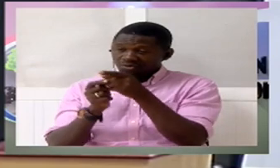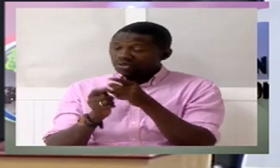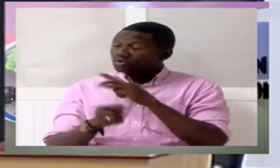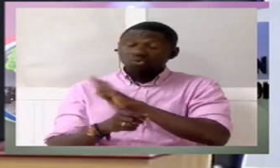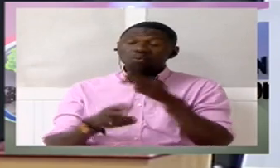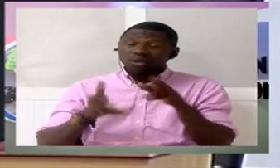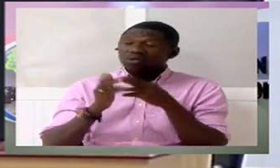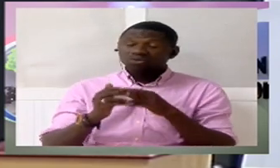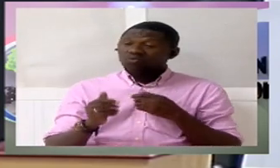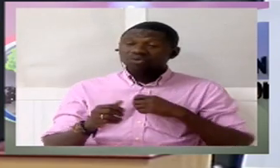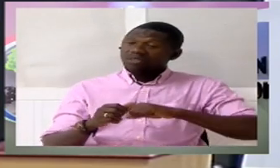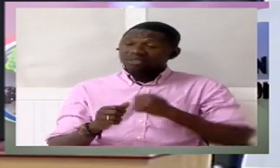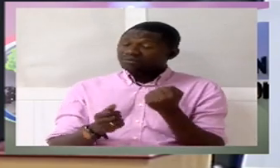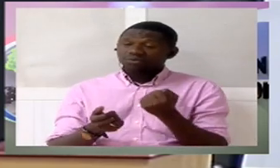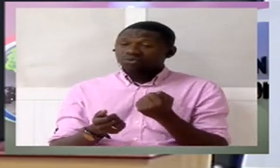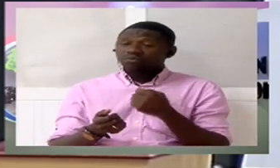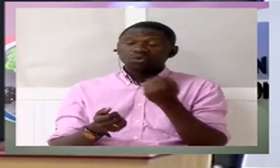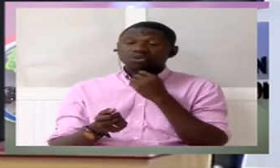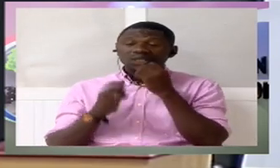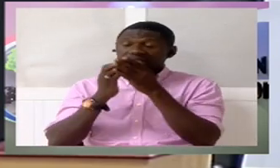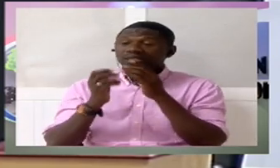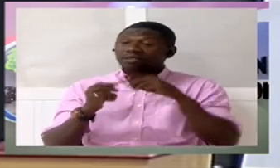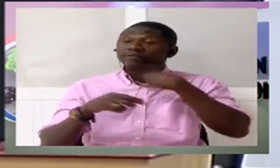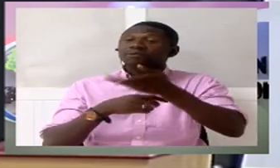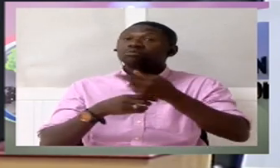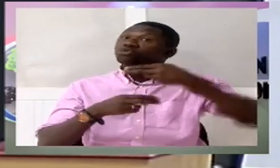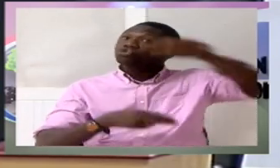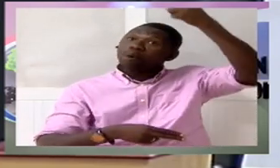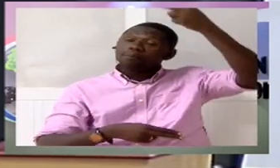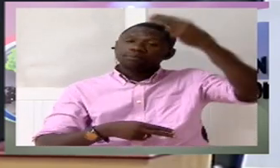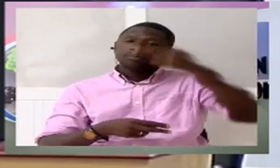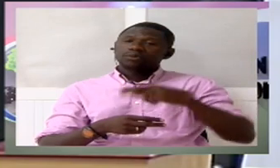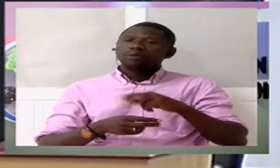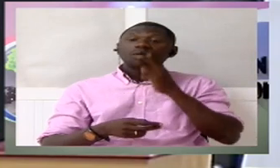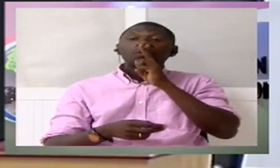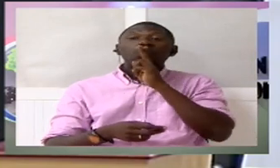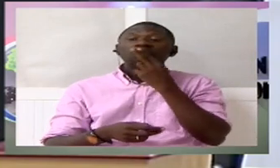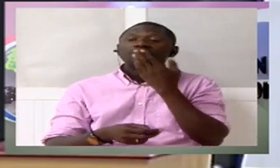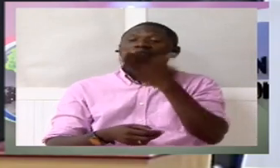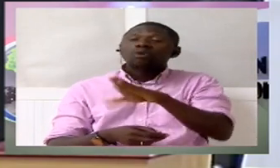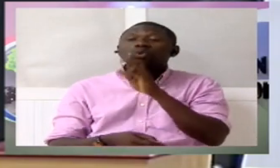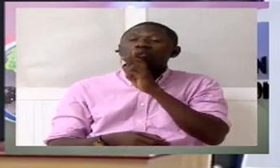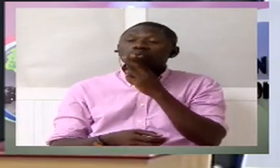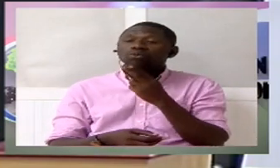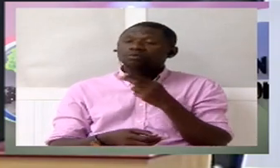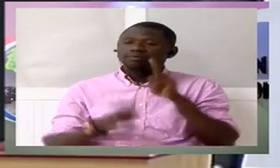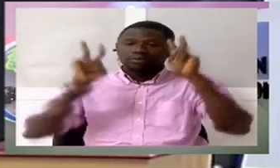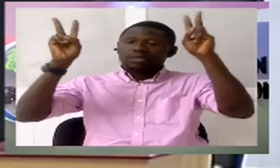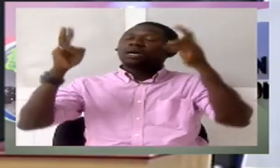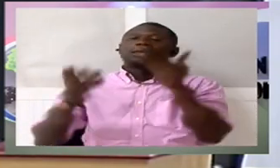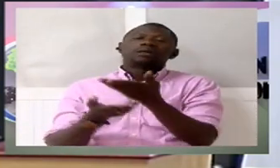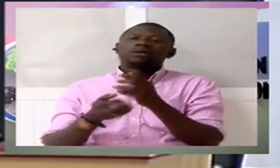through. Because they tell you that it's from the top. It's from the top from who? Yaya